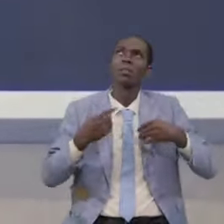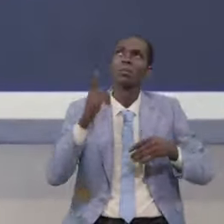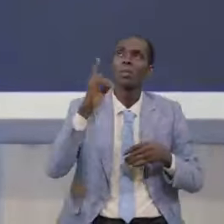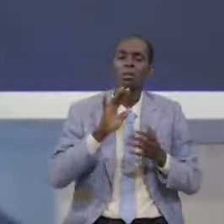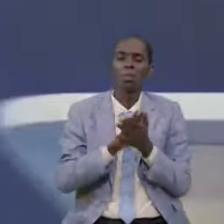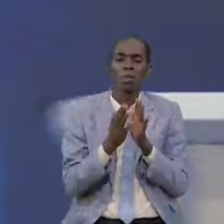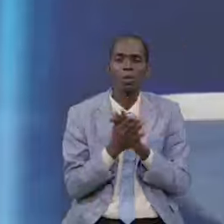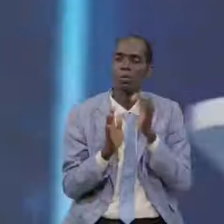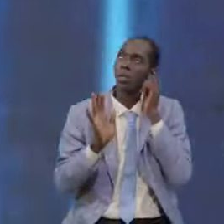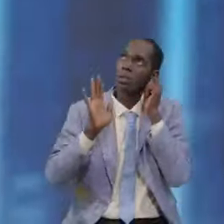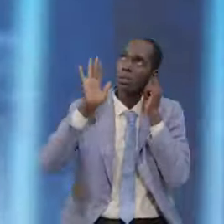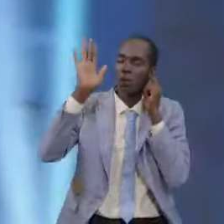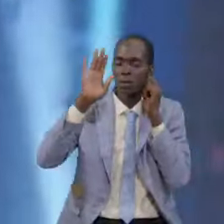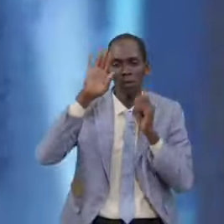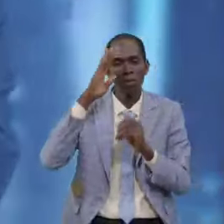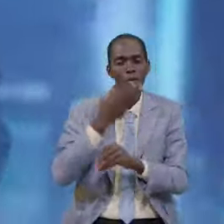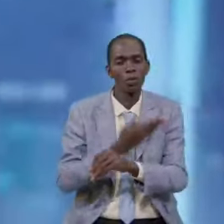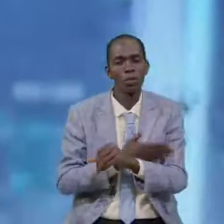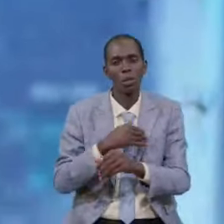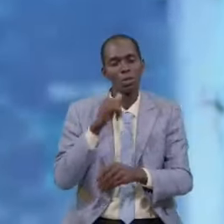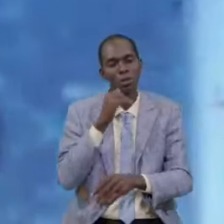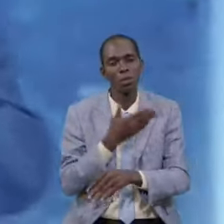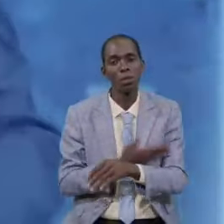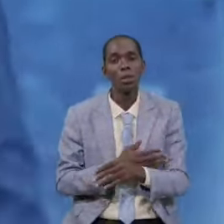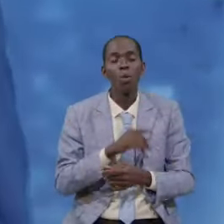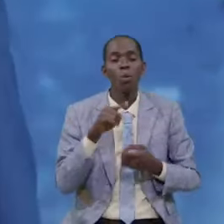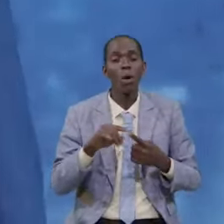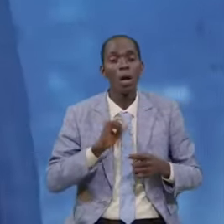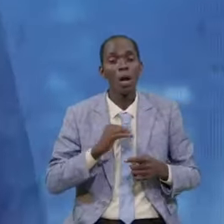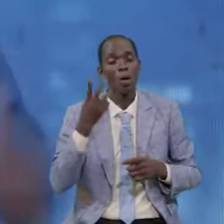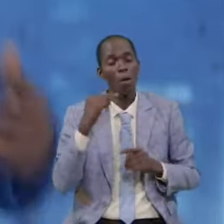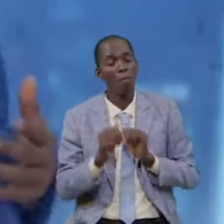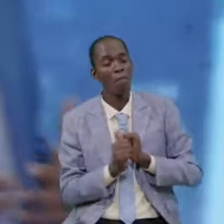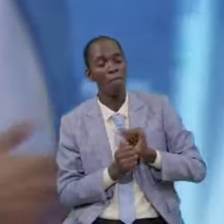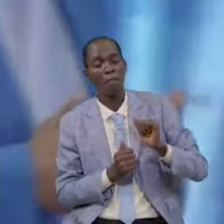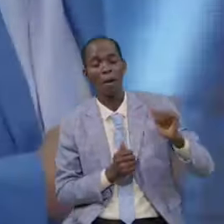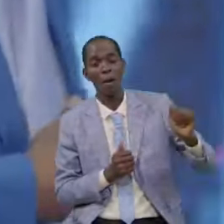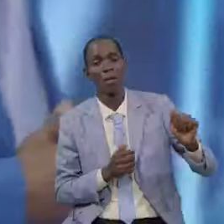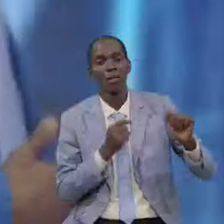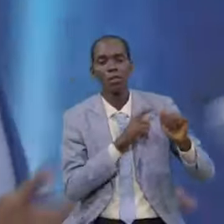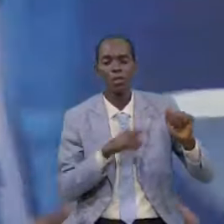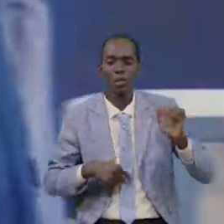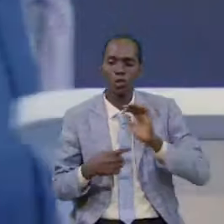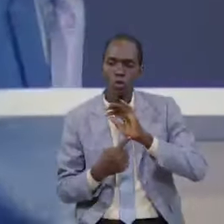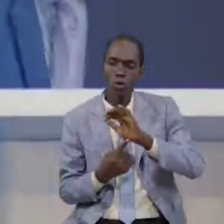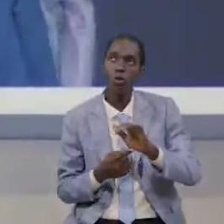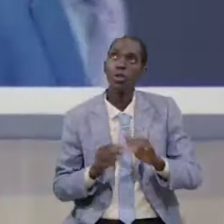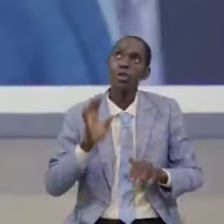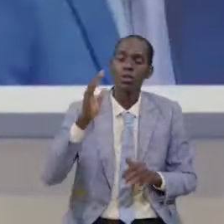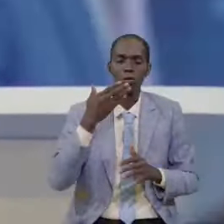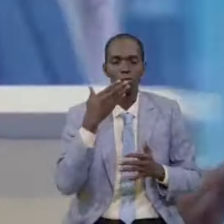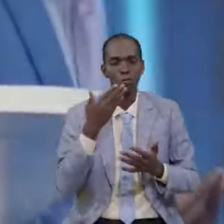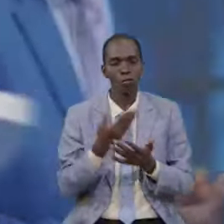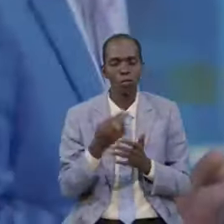far away, the Lord manifested his goodness upon my life, what will happen if